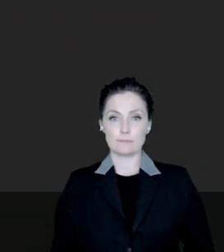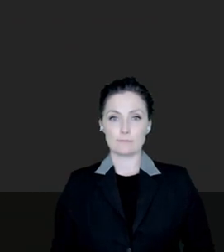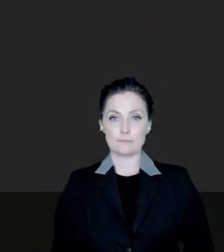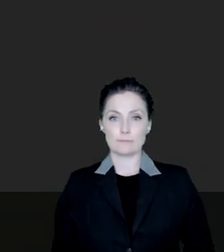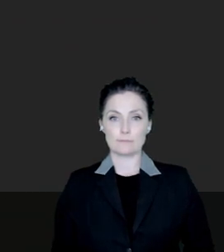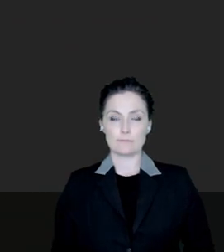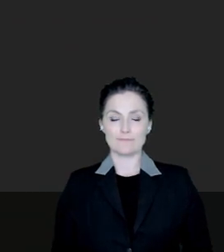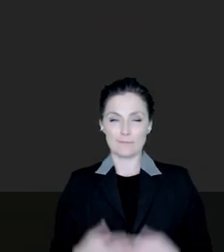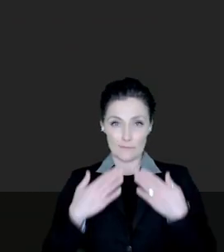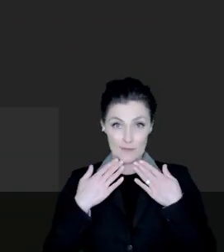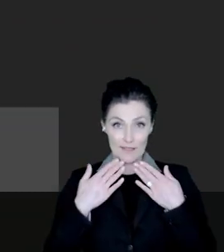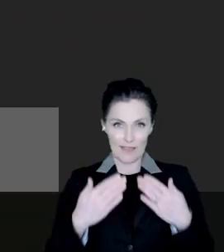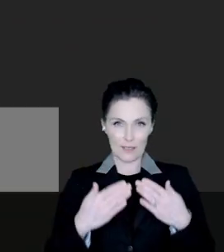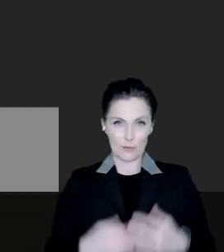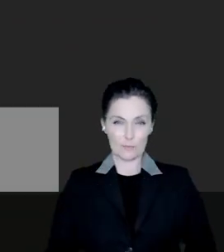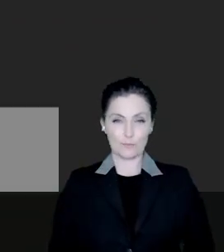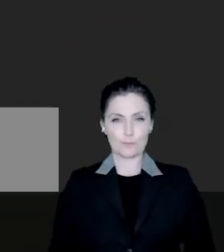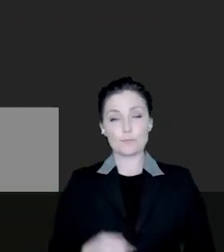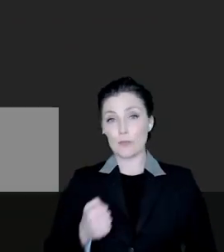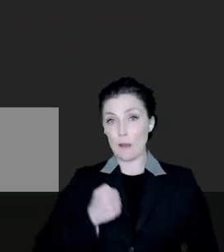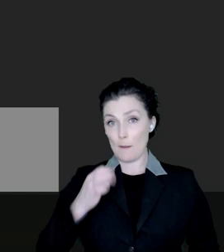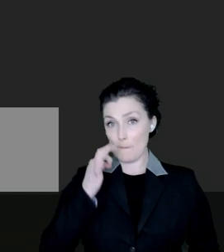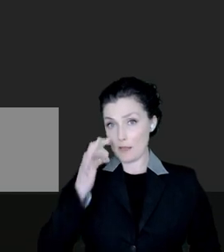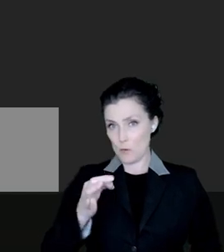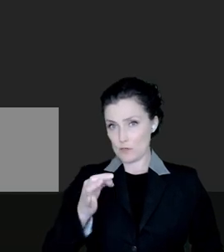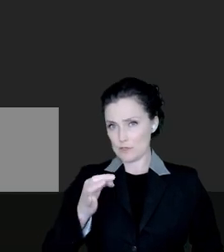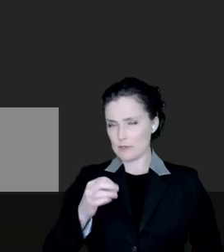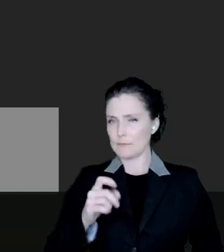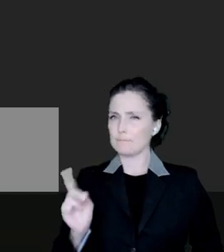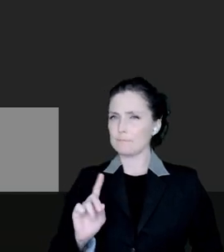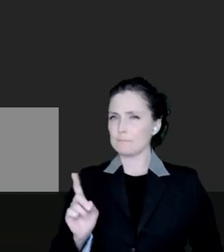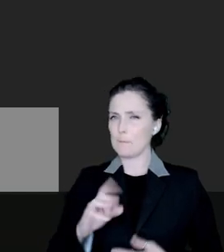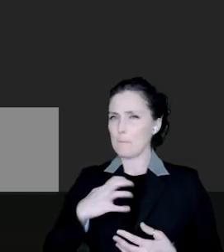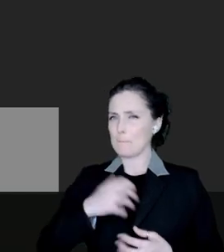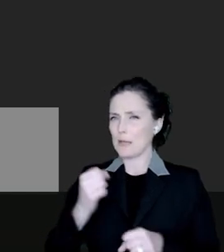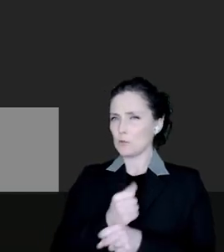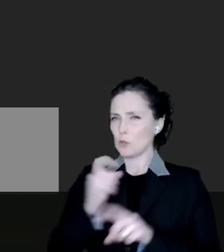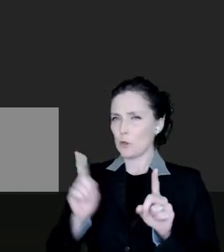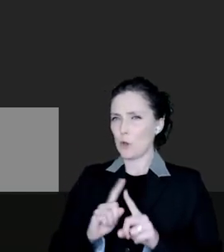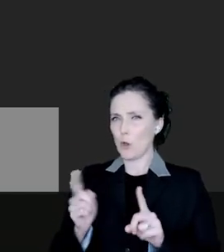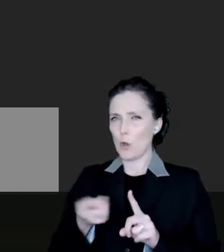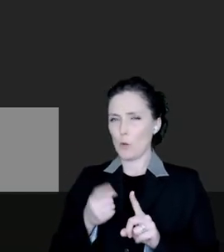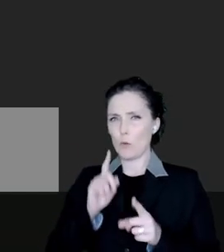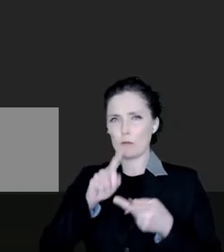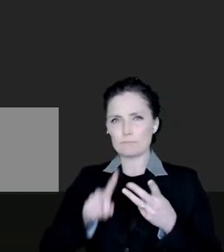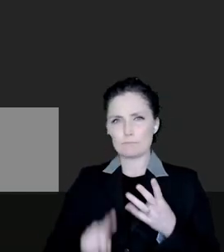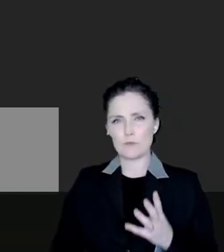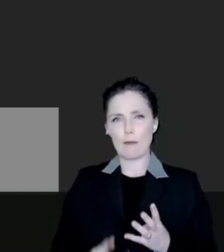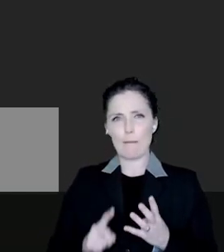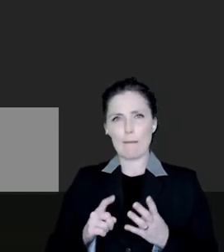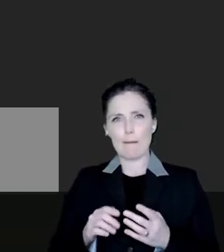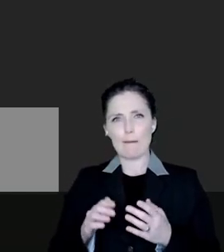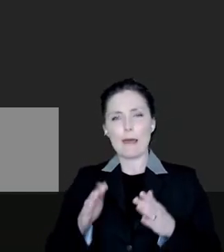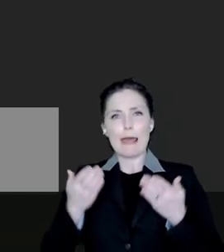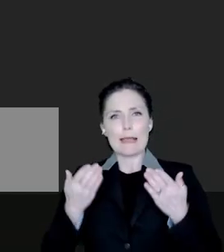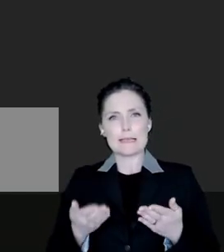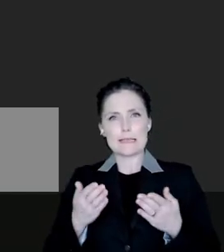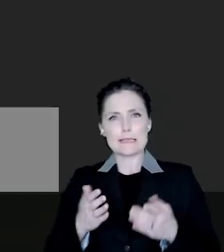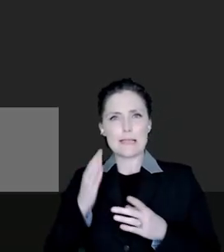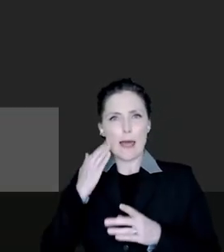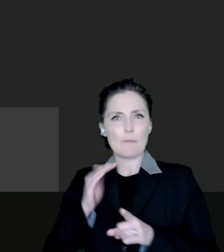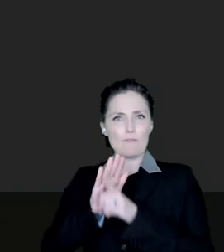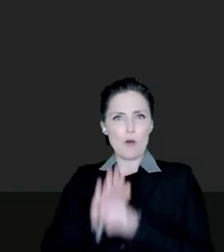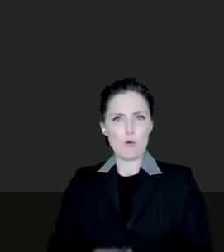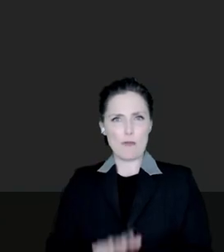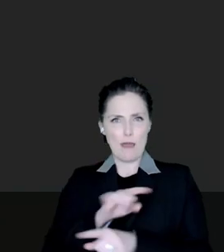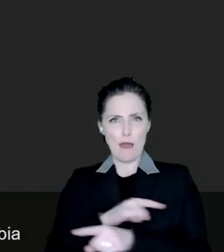Thank you. My question is, what is the mayor doing to address the important issues around Islamophobia and hate crime in London, not